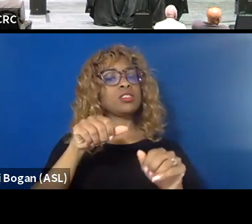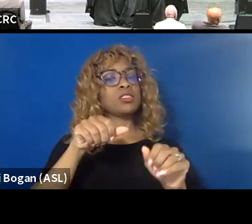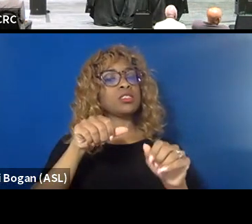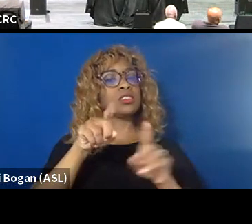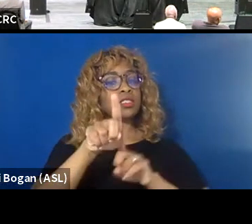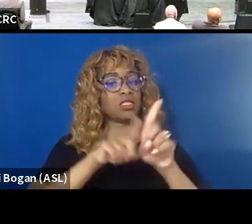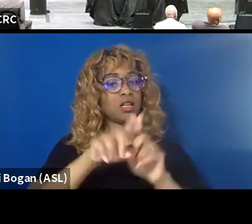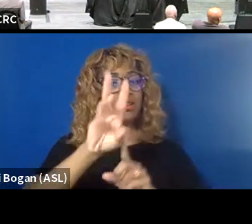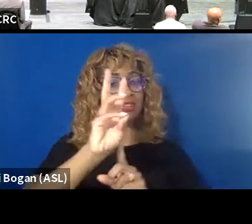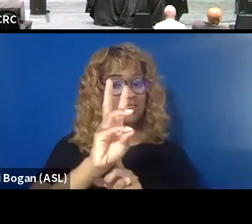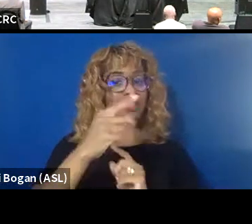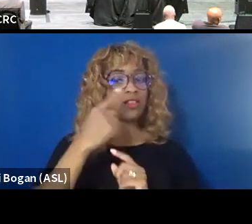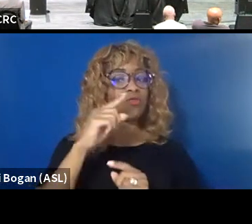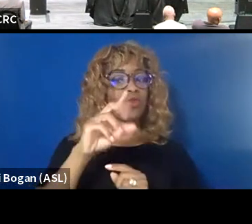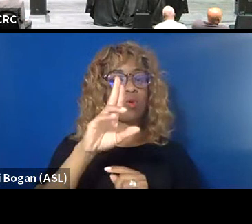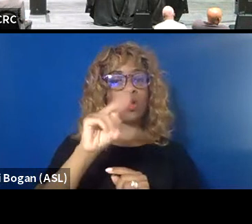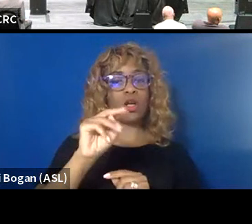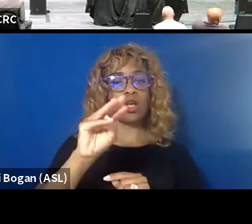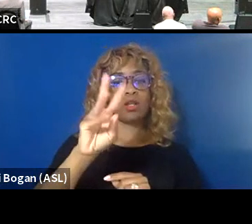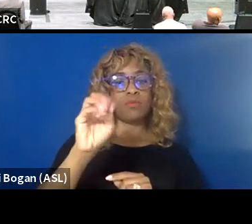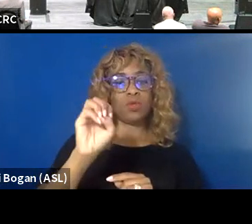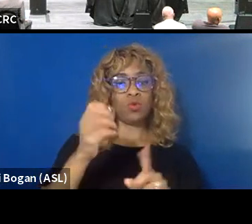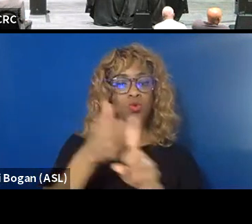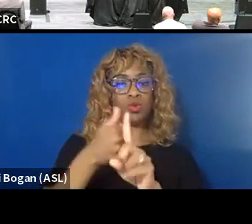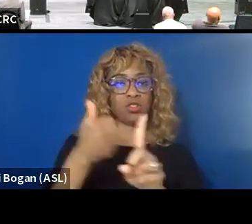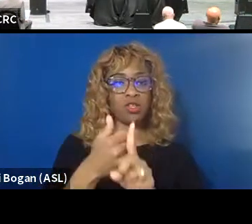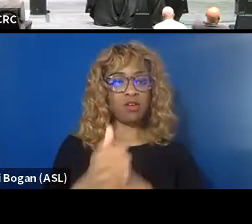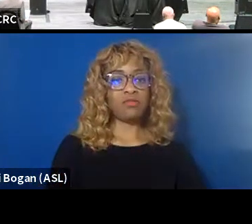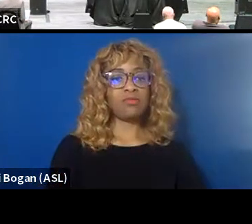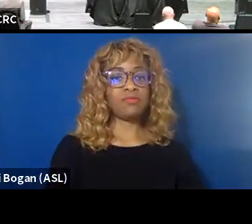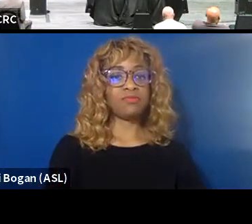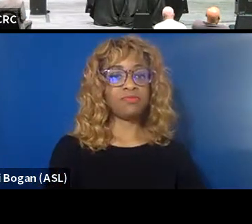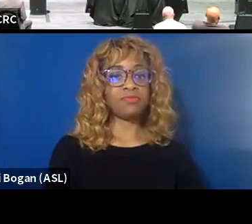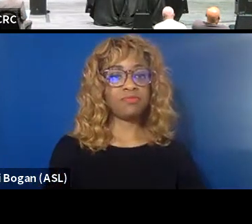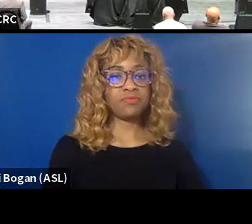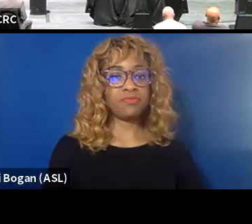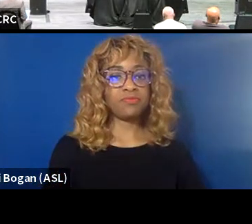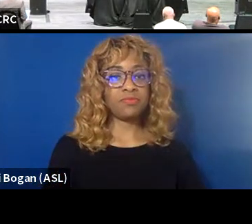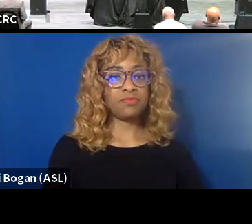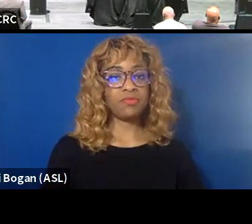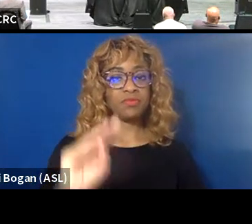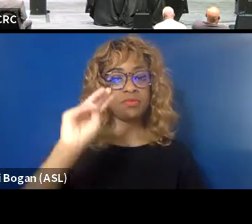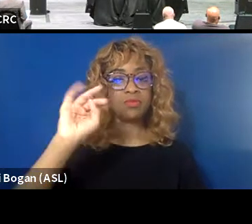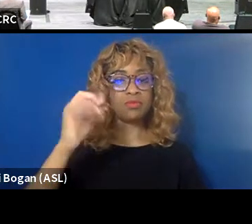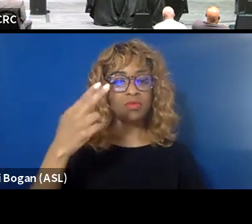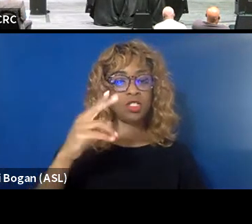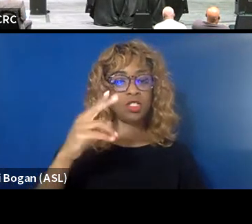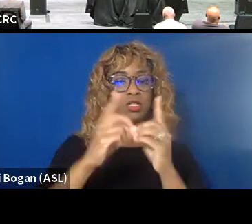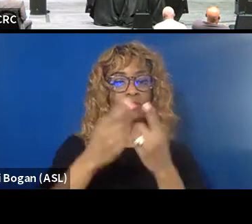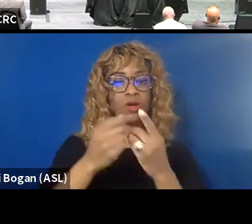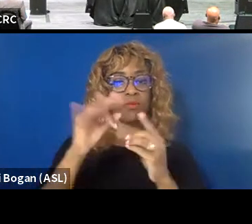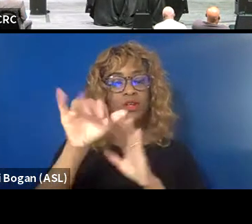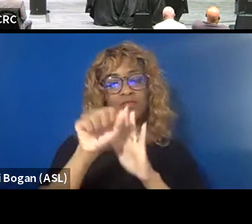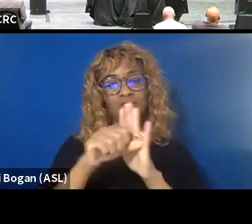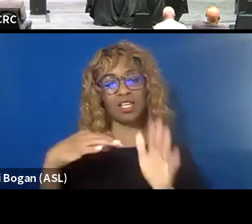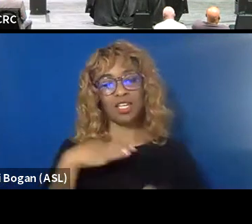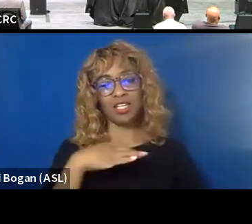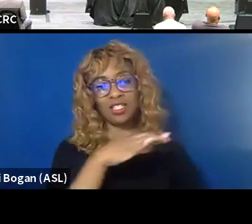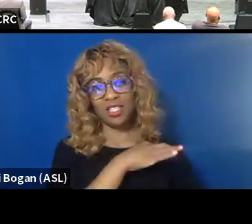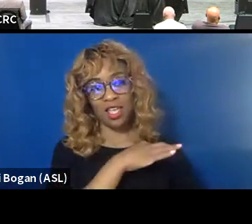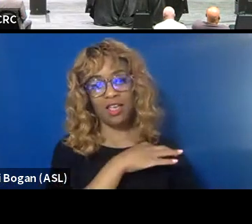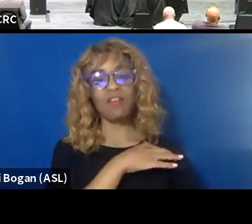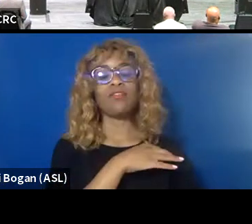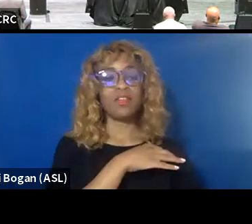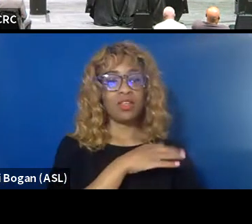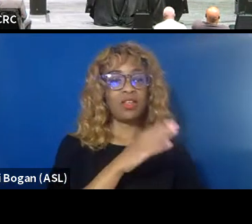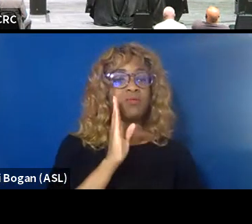press *6 to unmute. Michigan Department of State staff will introduce you. And if you're experiencing technical